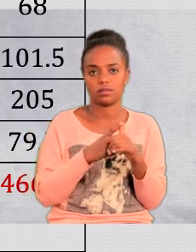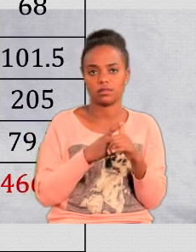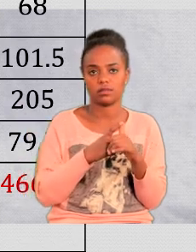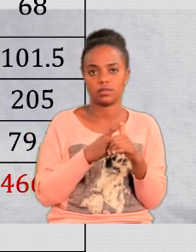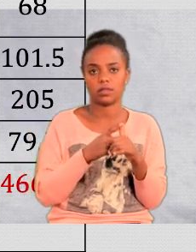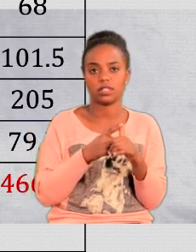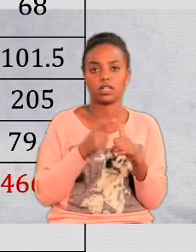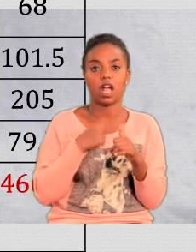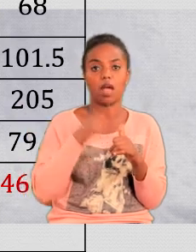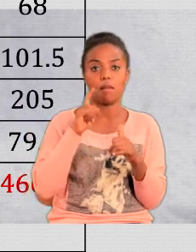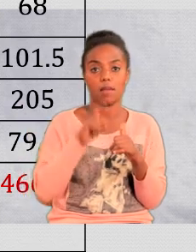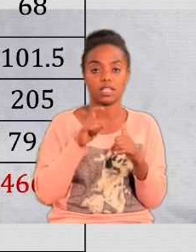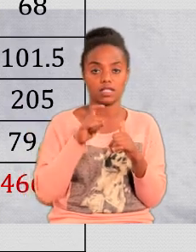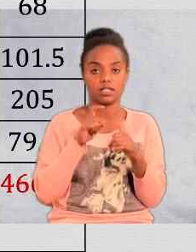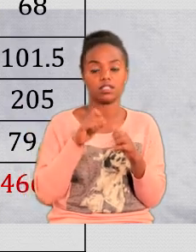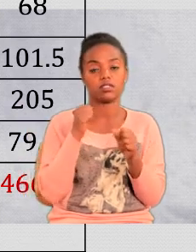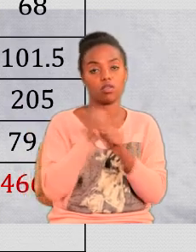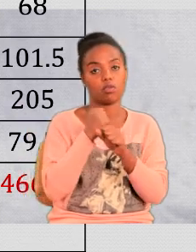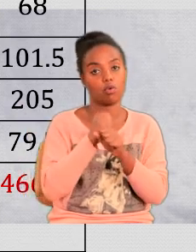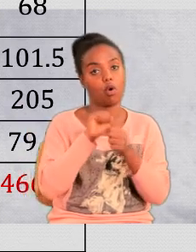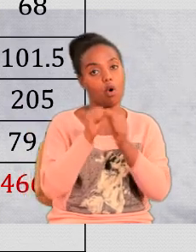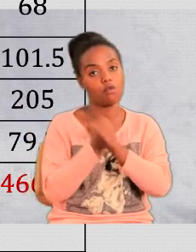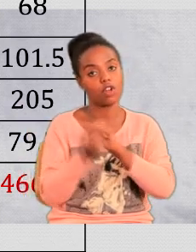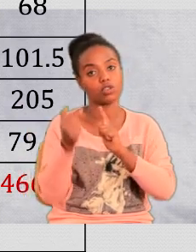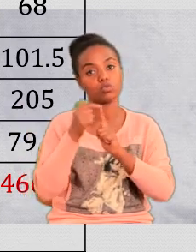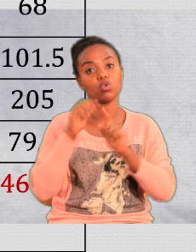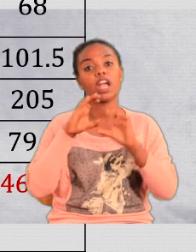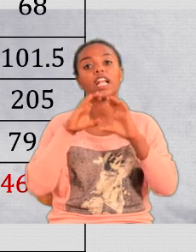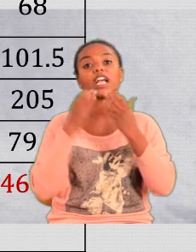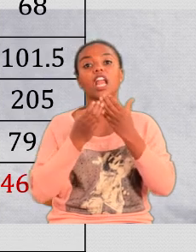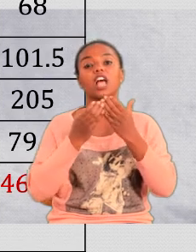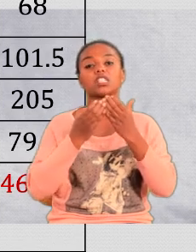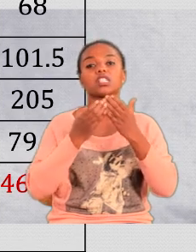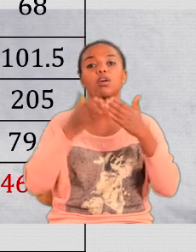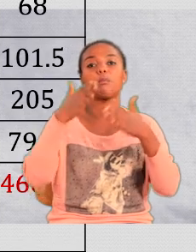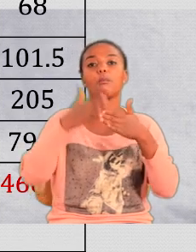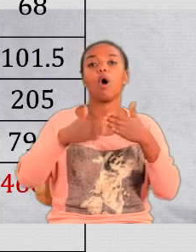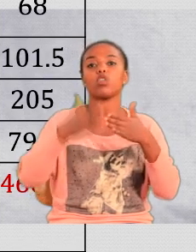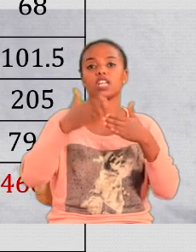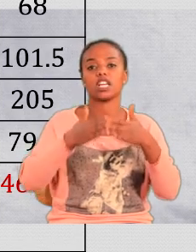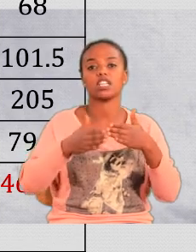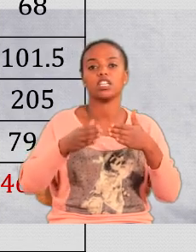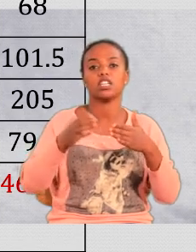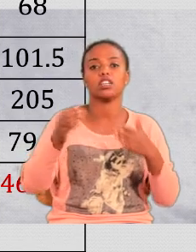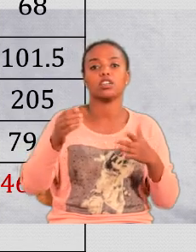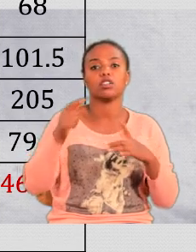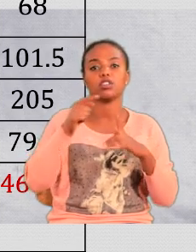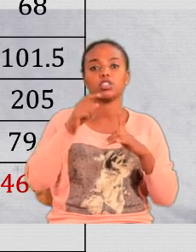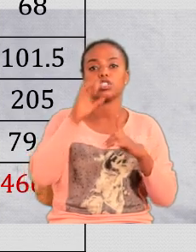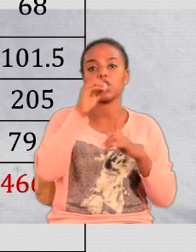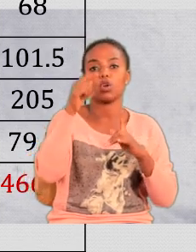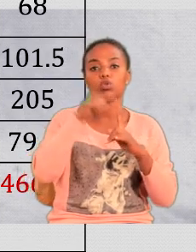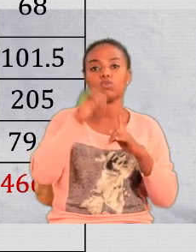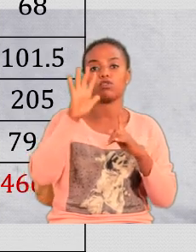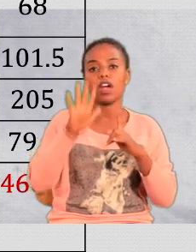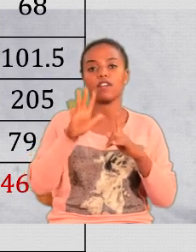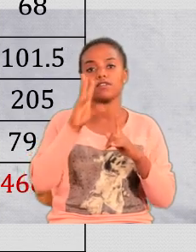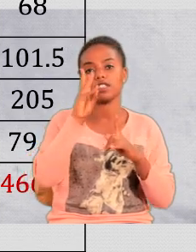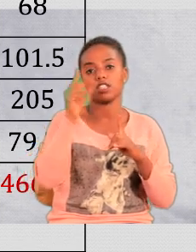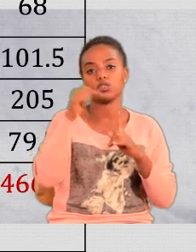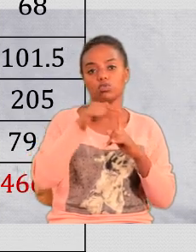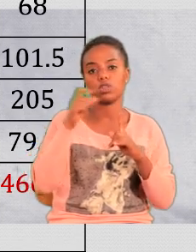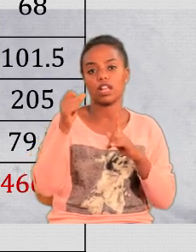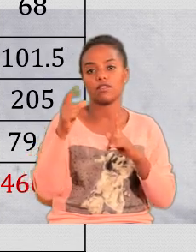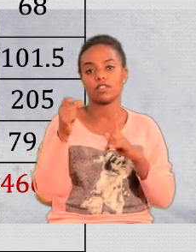I need to convert this into class boundary, from 0 to 5, 6 to 11.